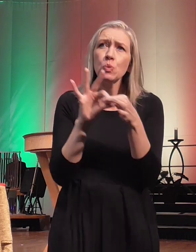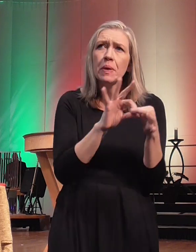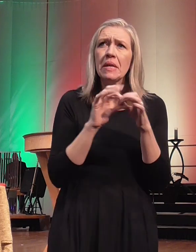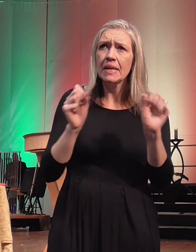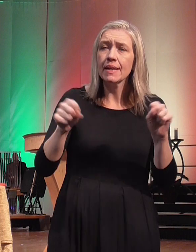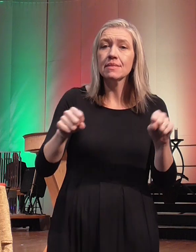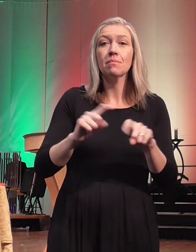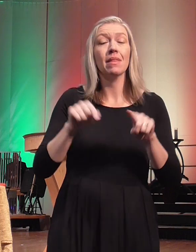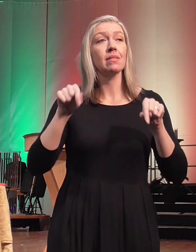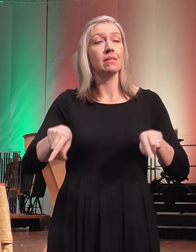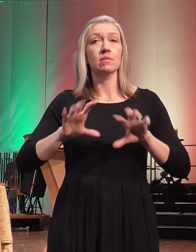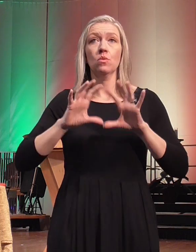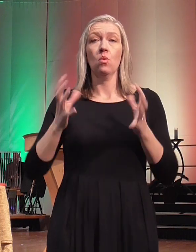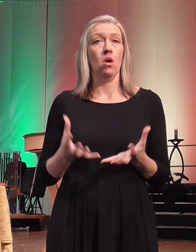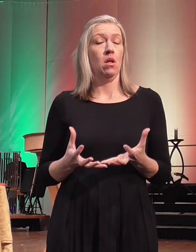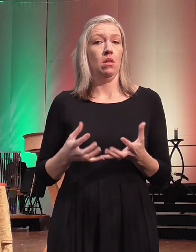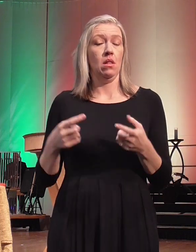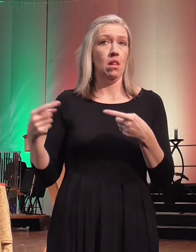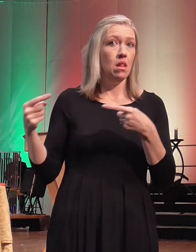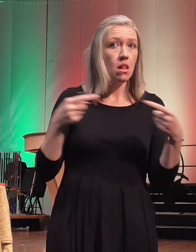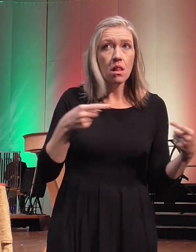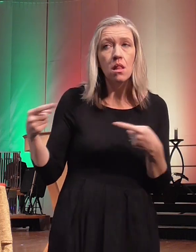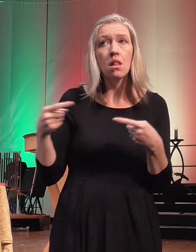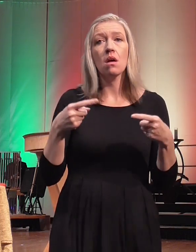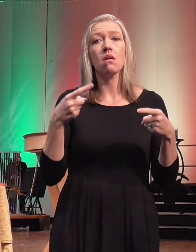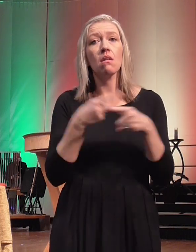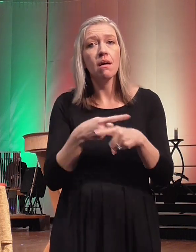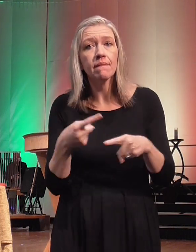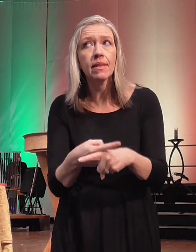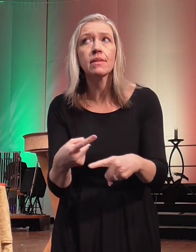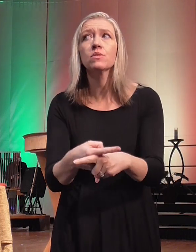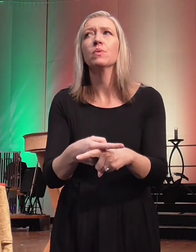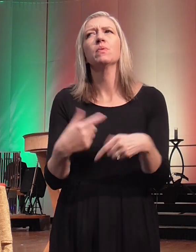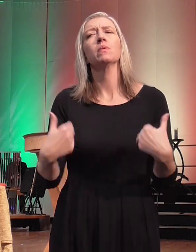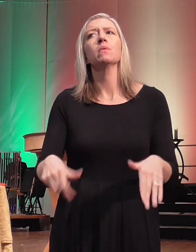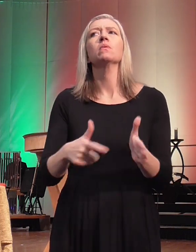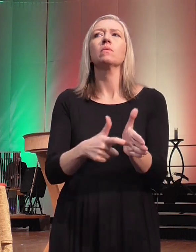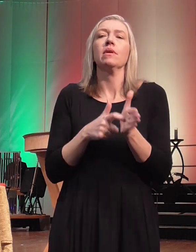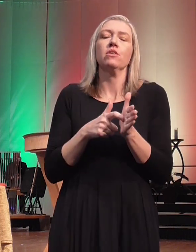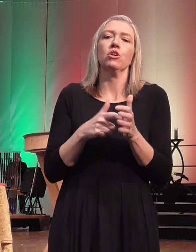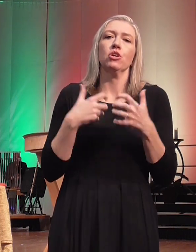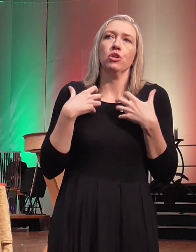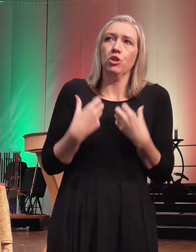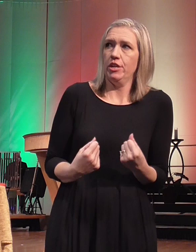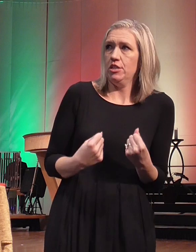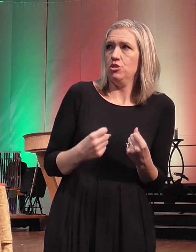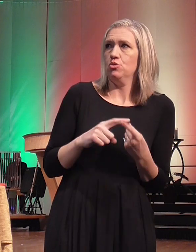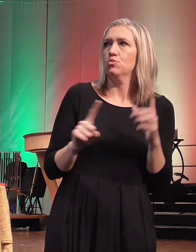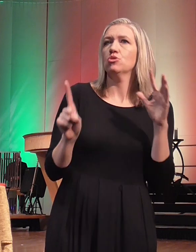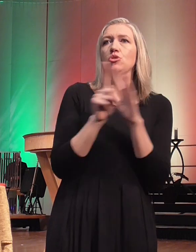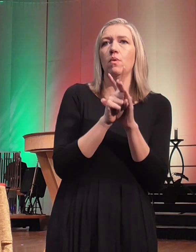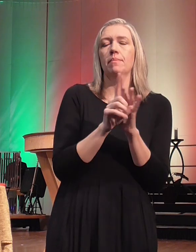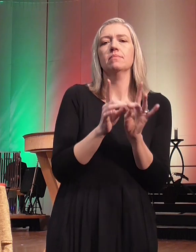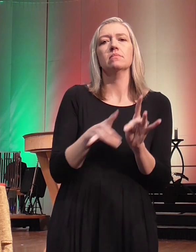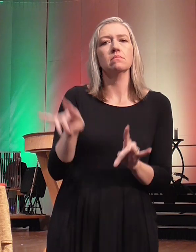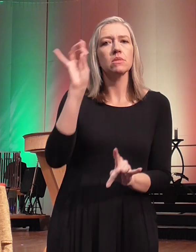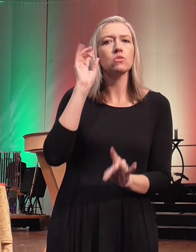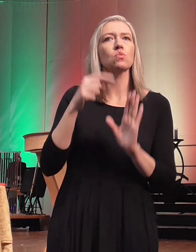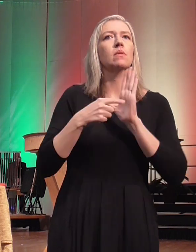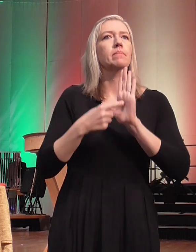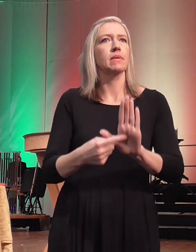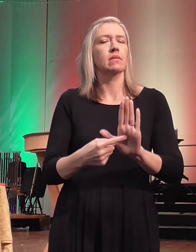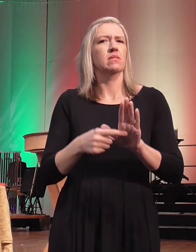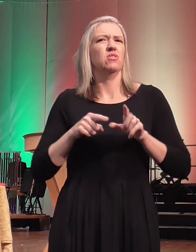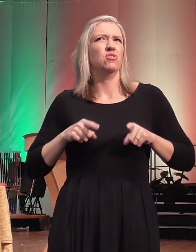world filled with so many conflicts and divisiveness, it takes a lot of courage to show up and be a spiritual beacon in the